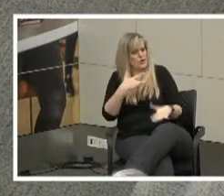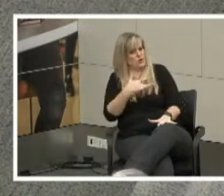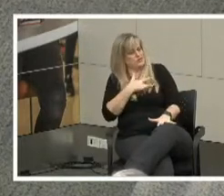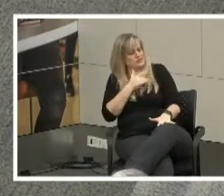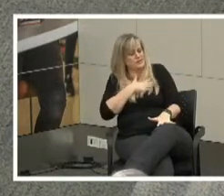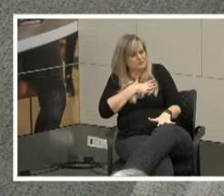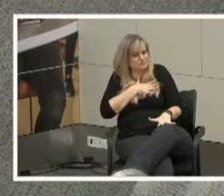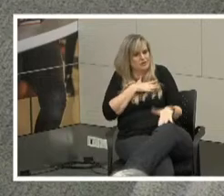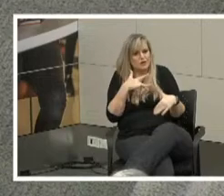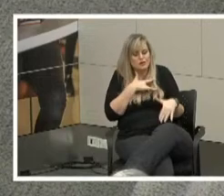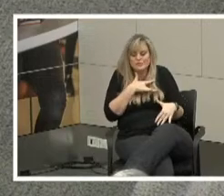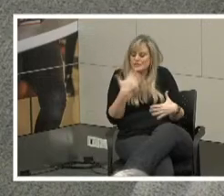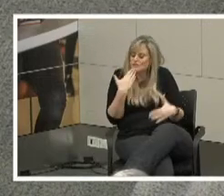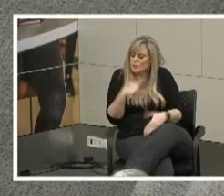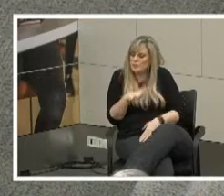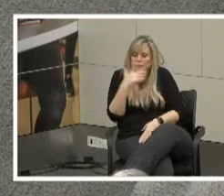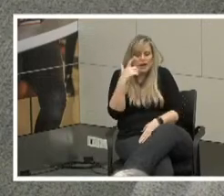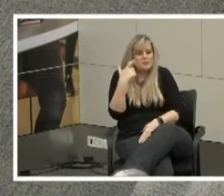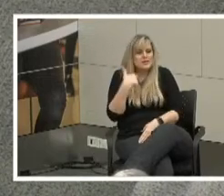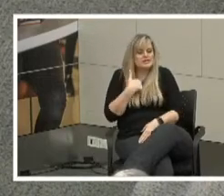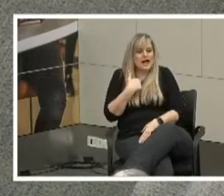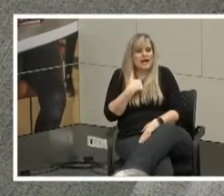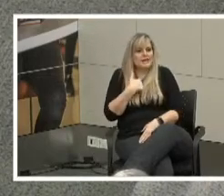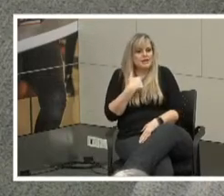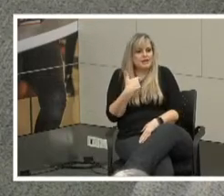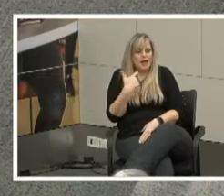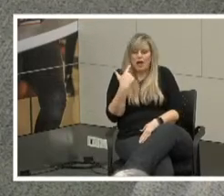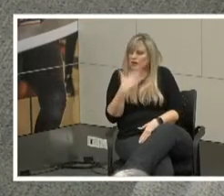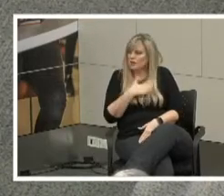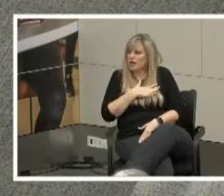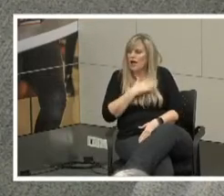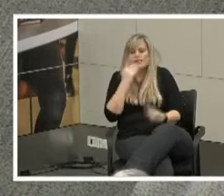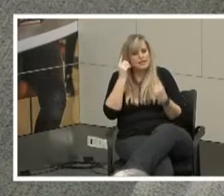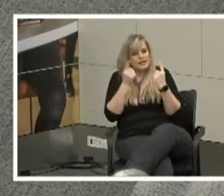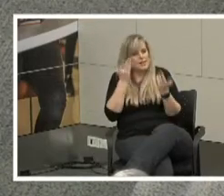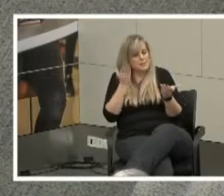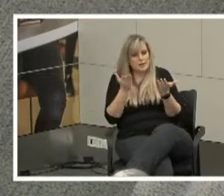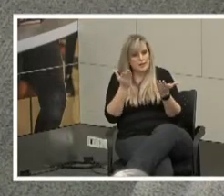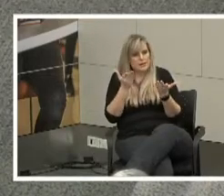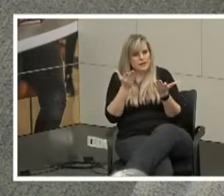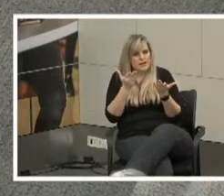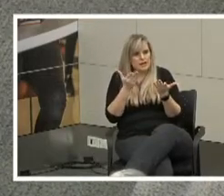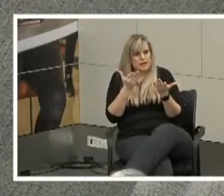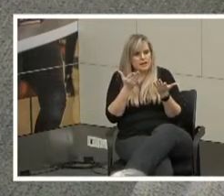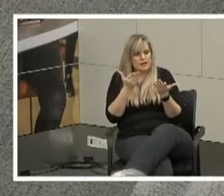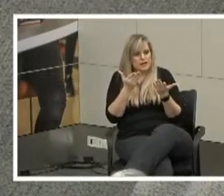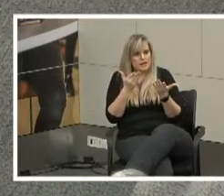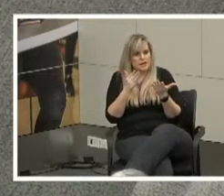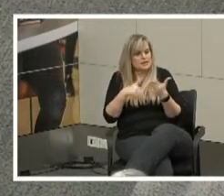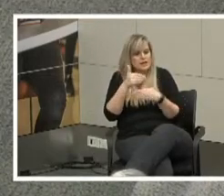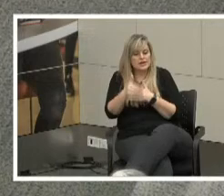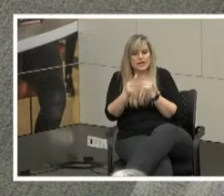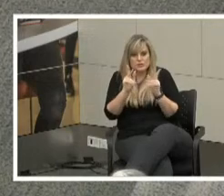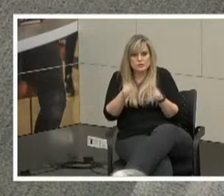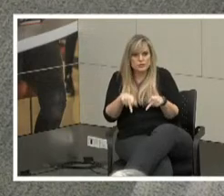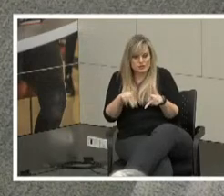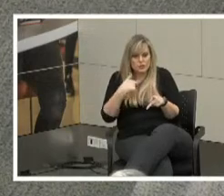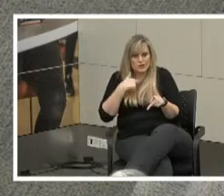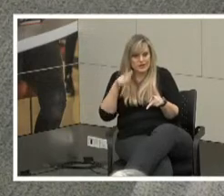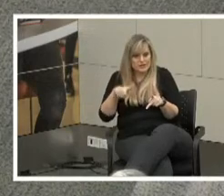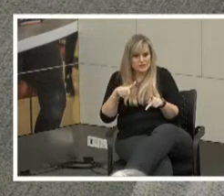hurts me so bad I'm um thinking that maybe the next one we should go after is Greg